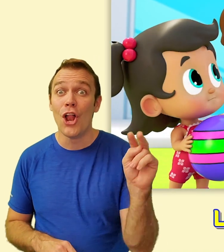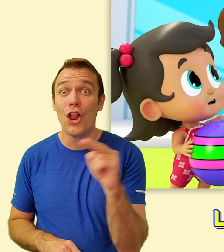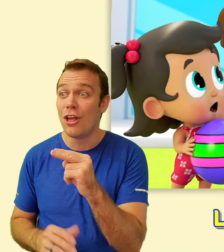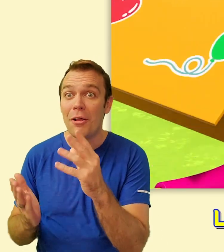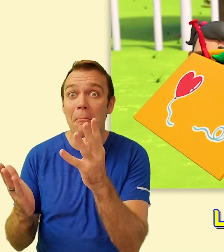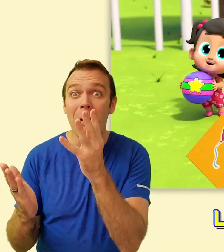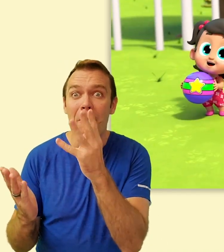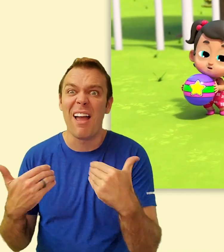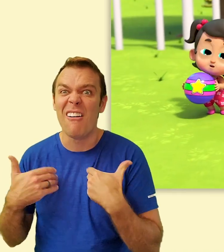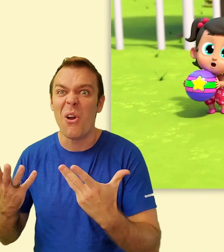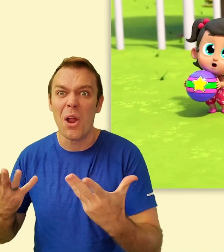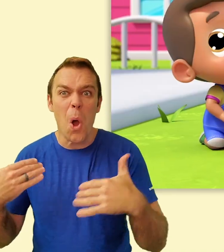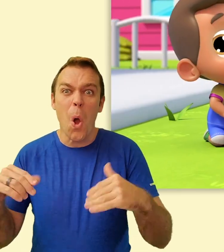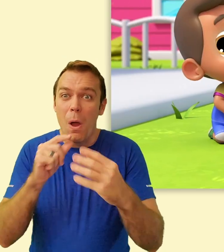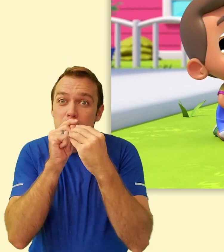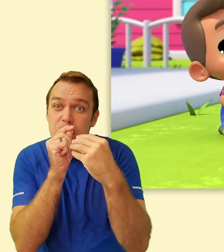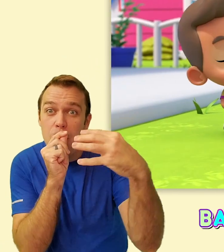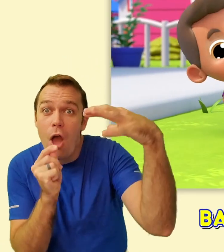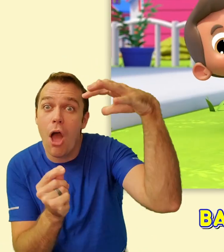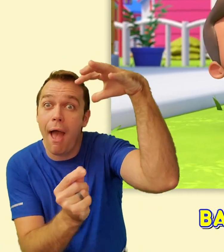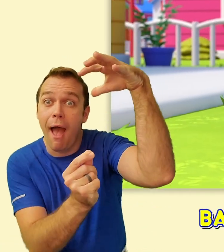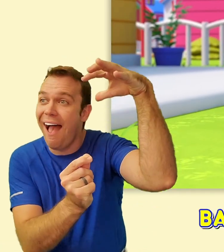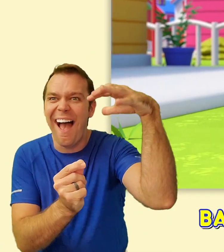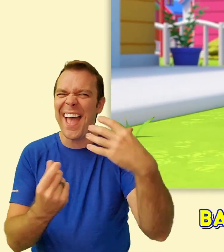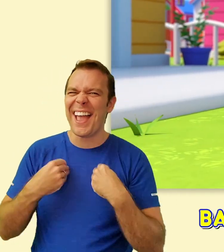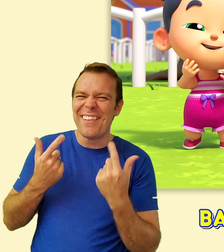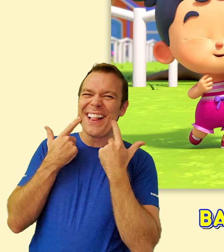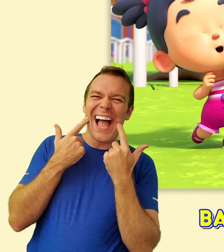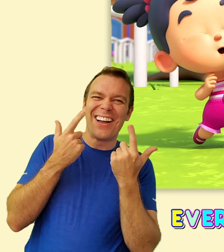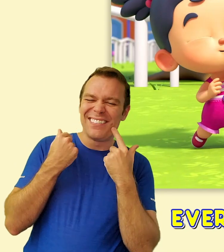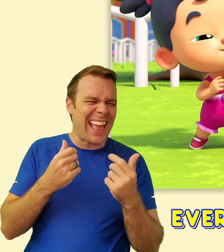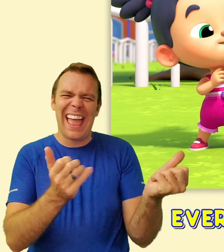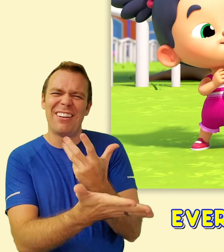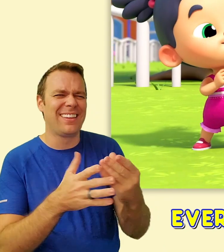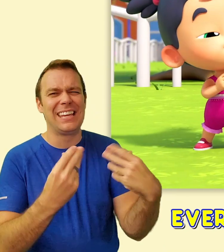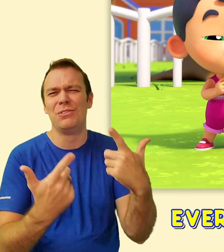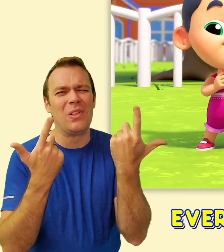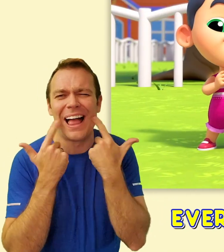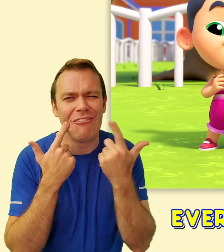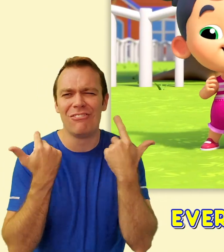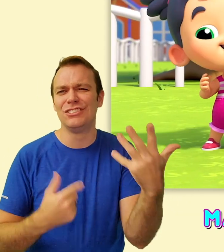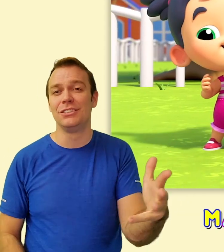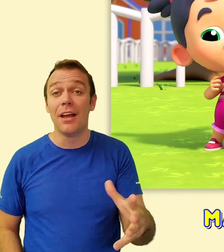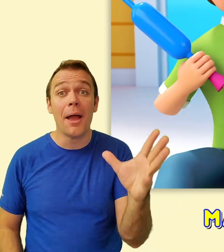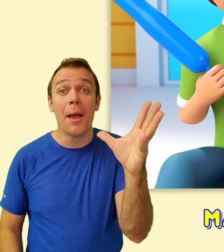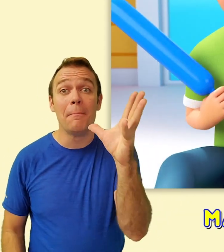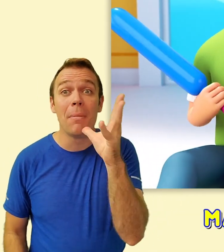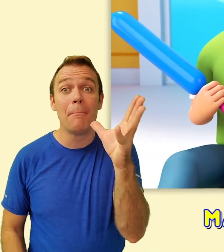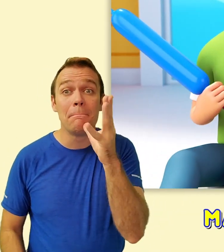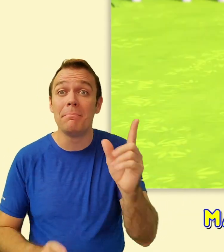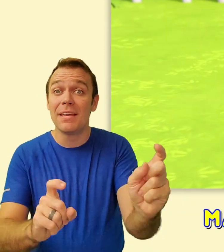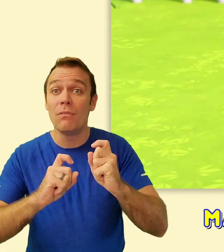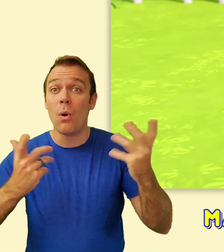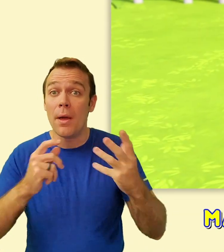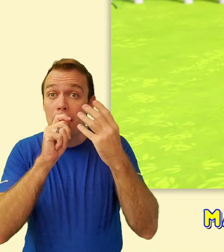Look what Mommy has! Oh boy, balloons! Balloons make me giggle! Everything makes you giggle! Mama